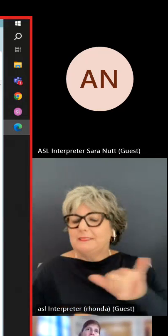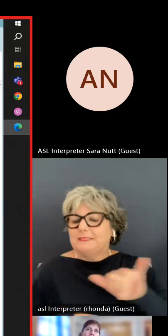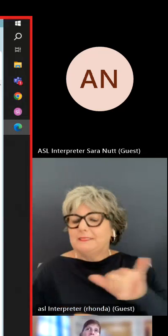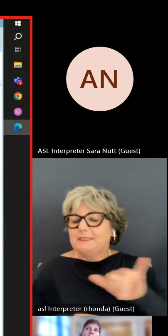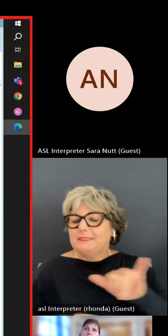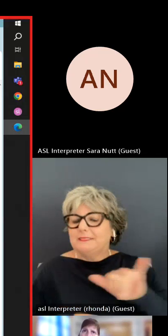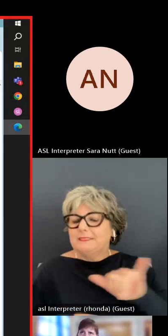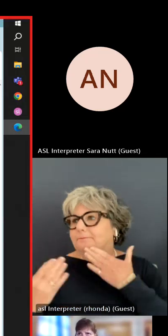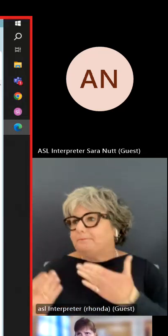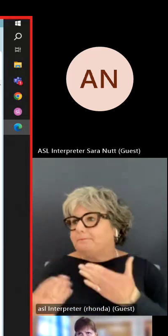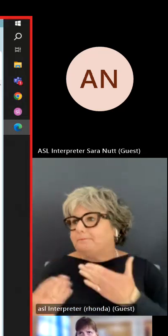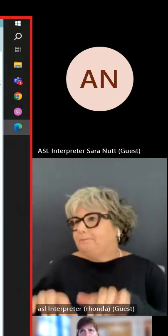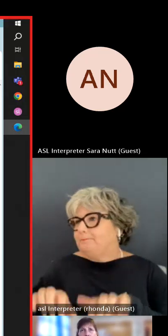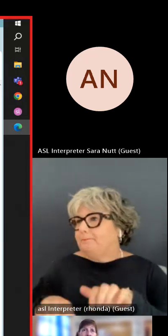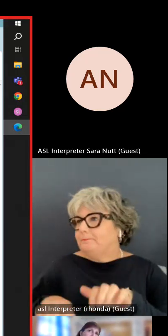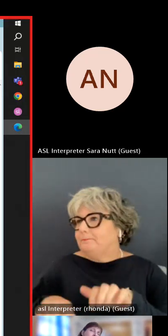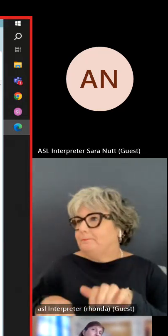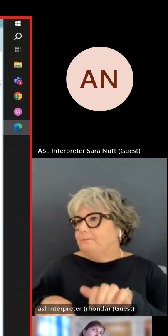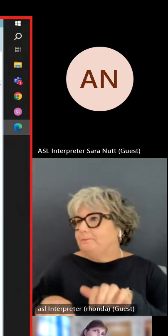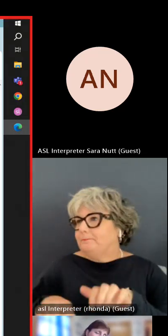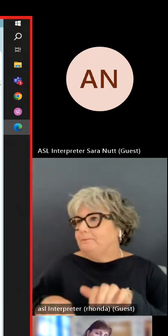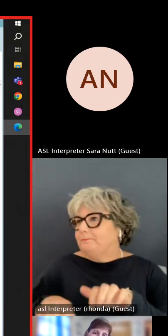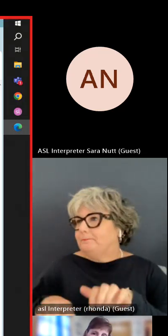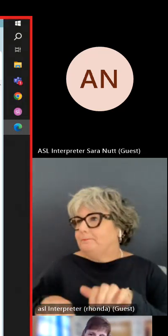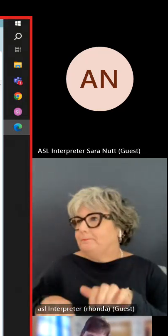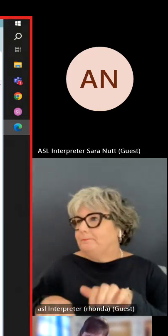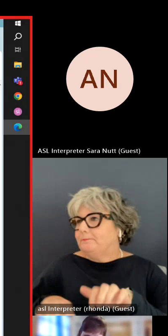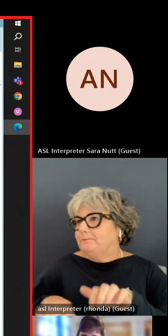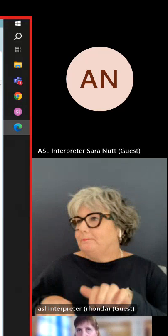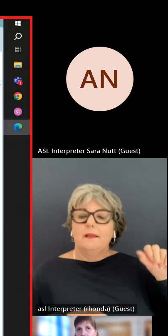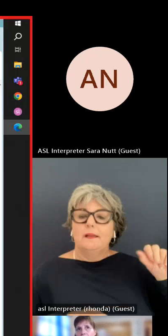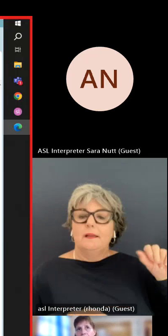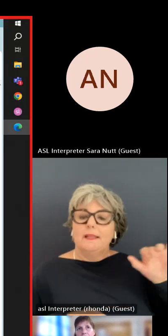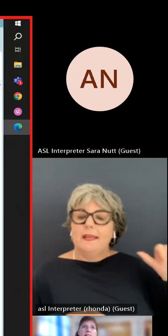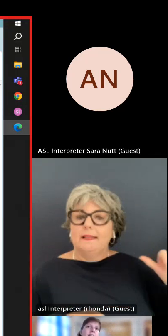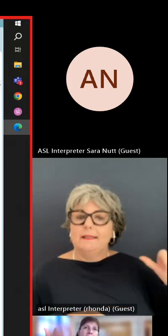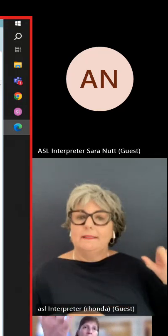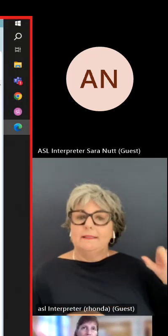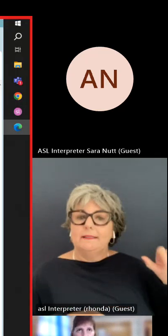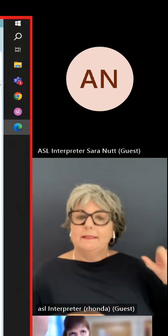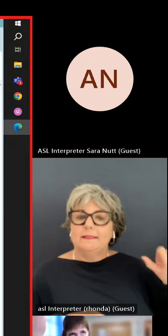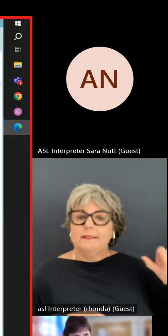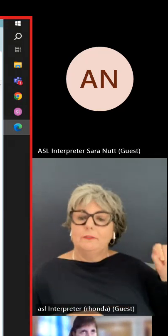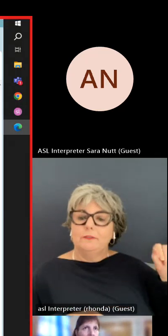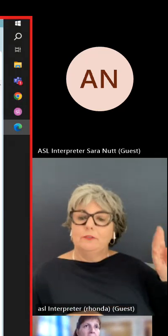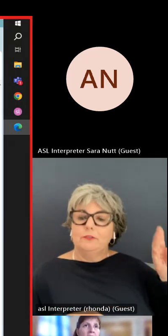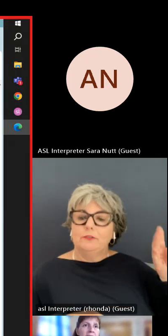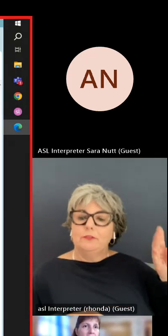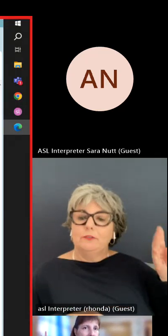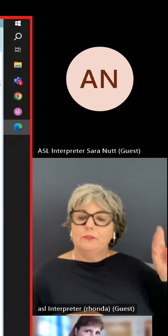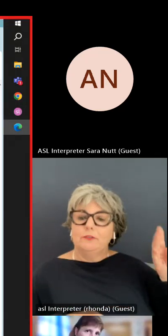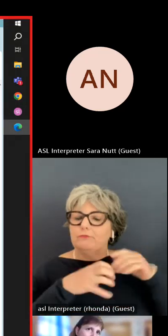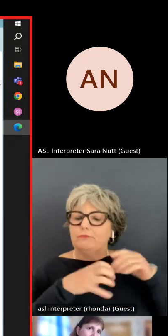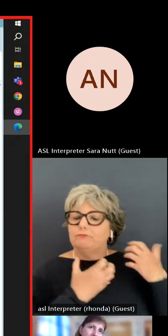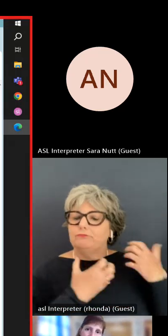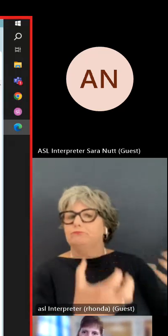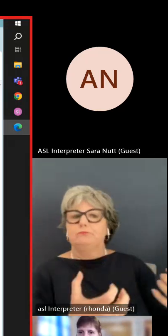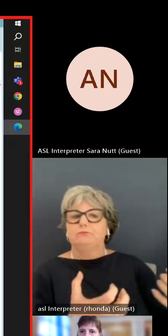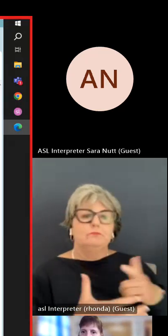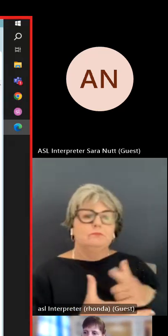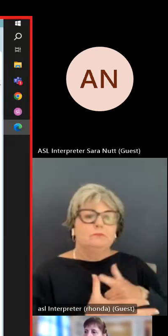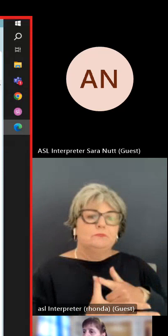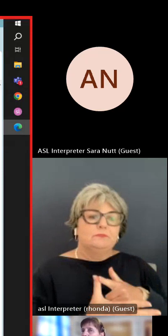you. So Nancy Duarte suggests asking your audience these questions, this list